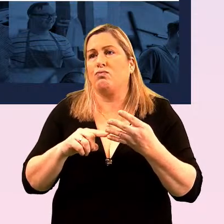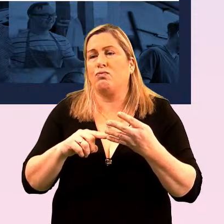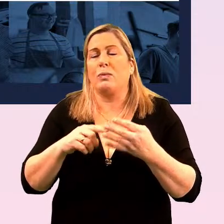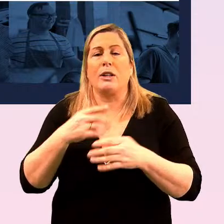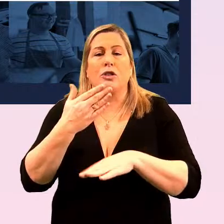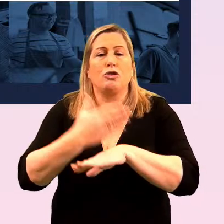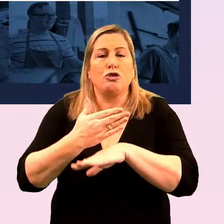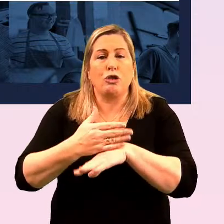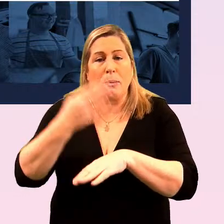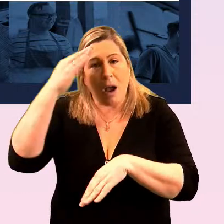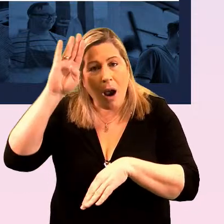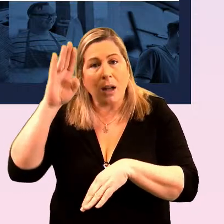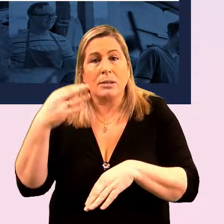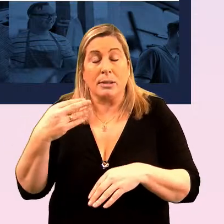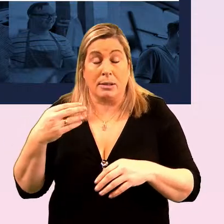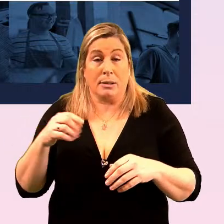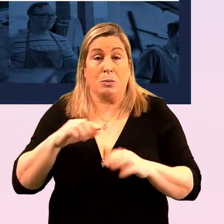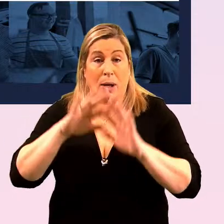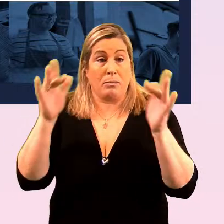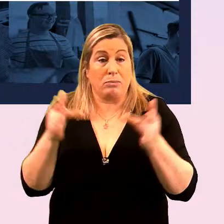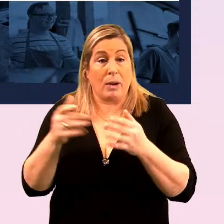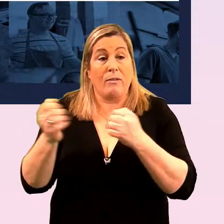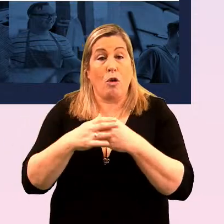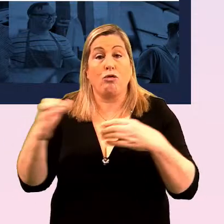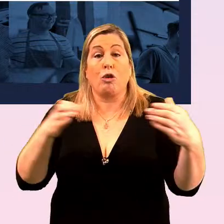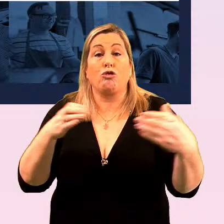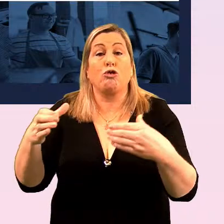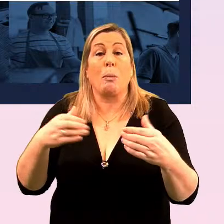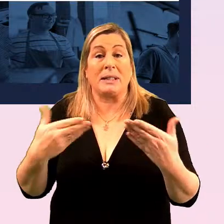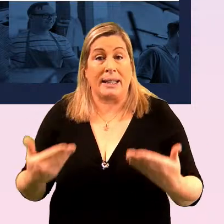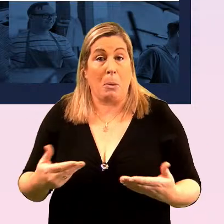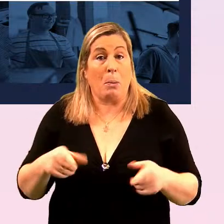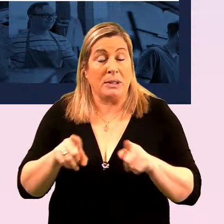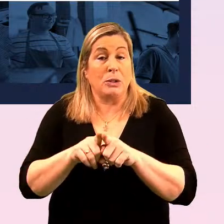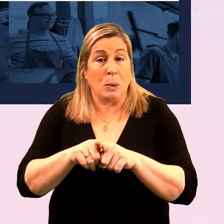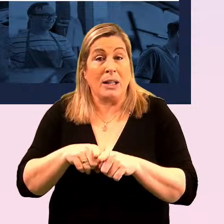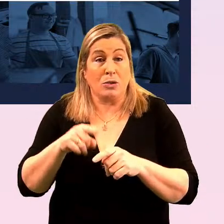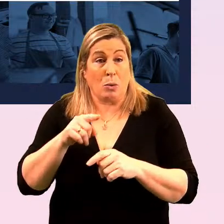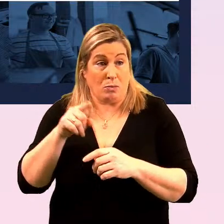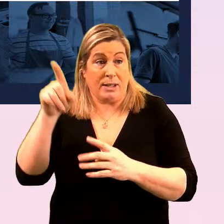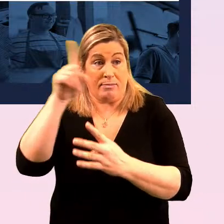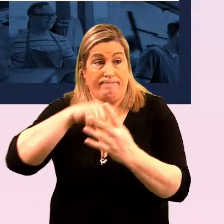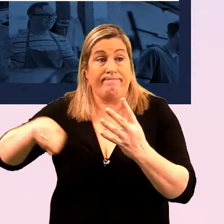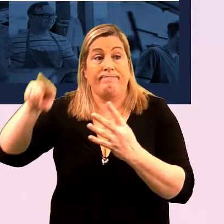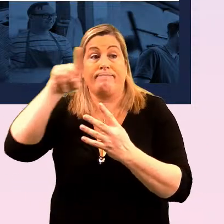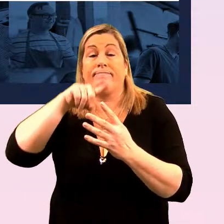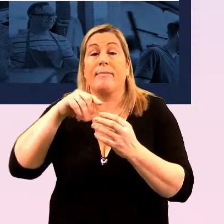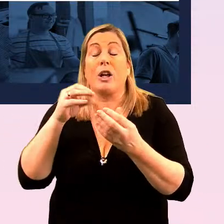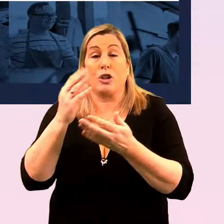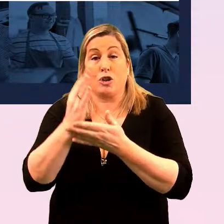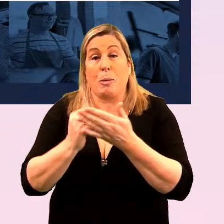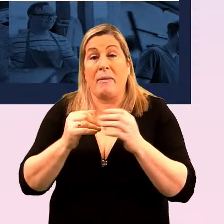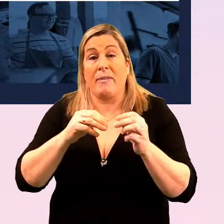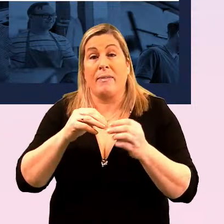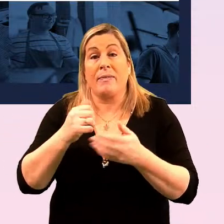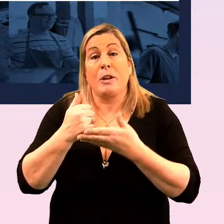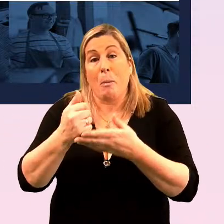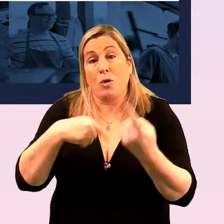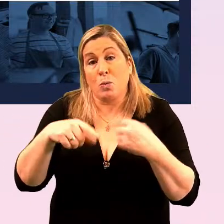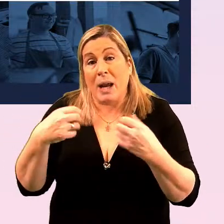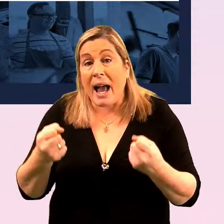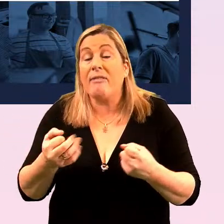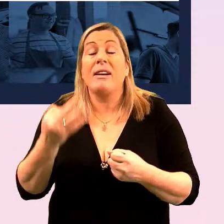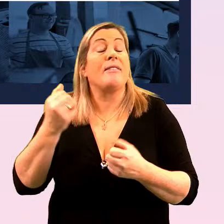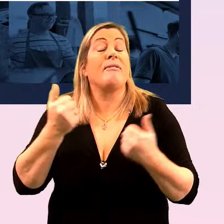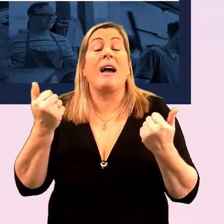the platform that we have for recruitment at the moment as well. So there are some of the supports that we have. If there are any